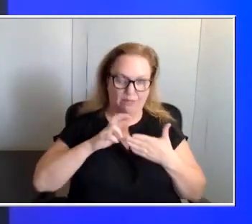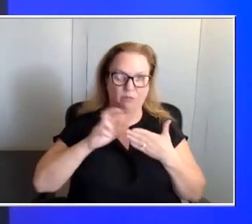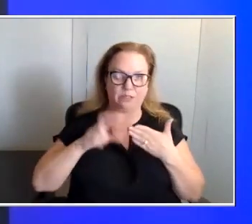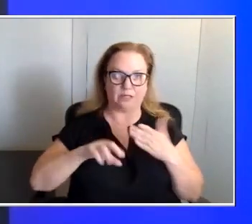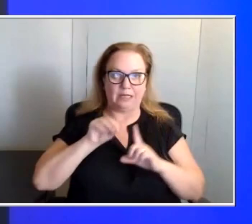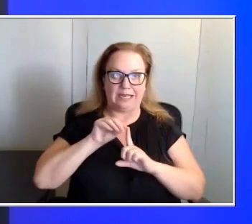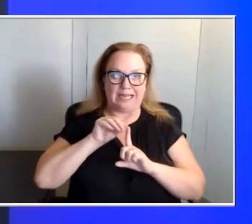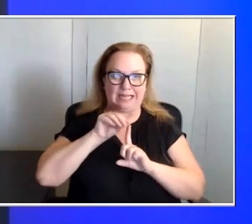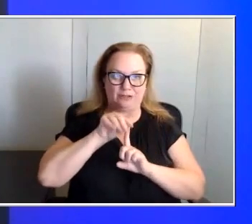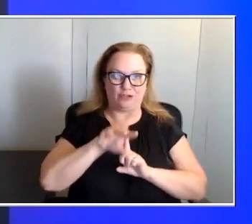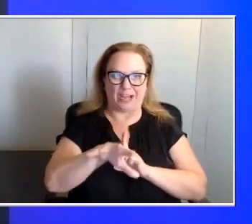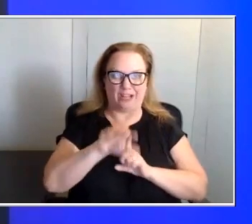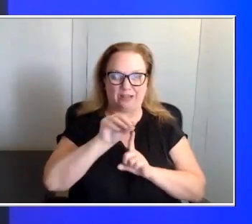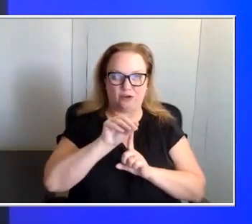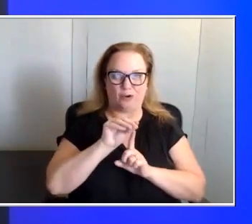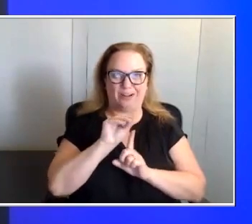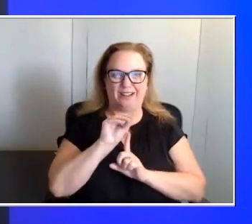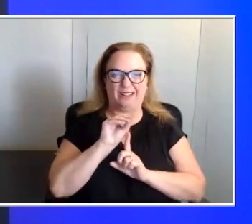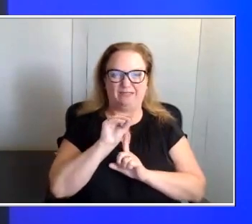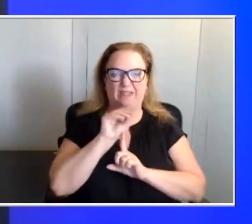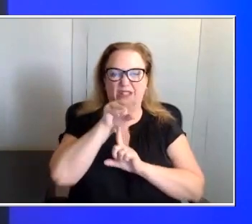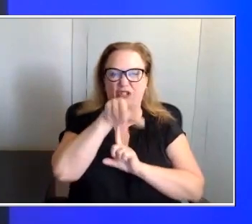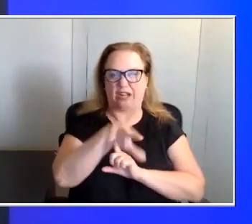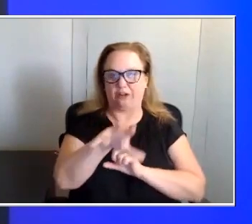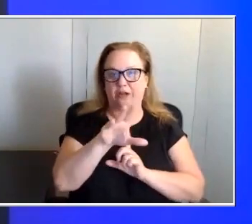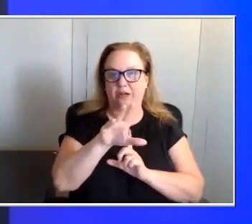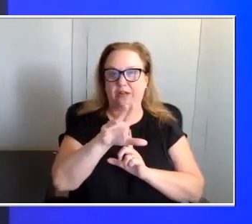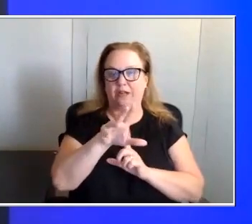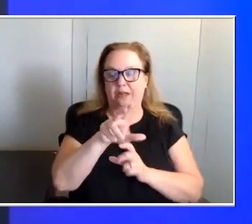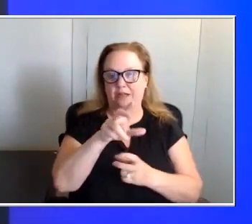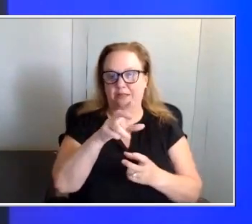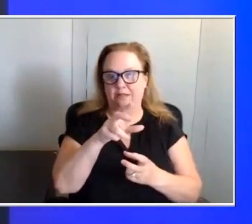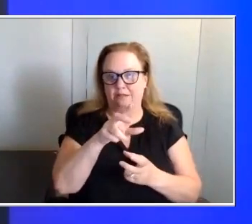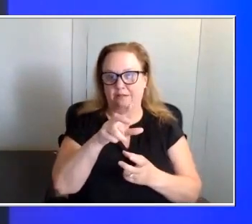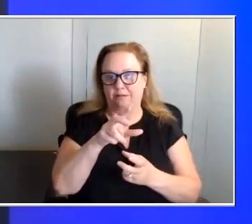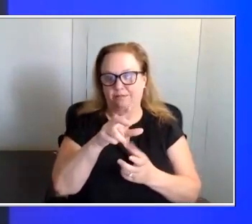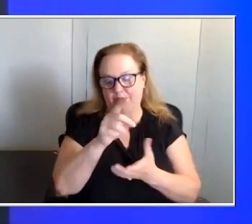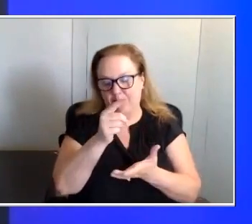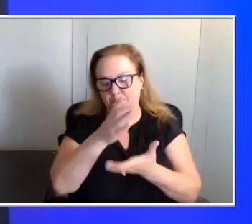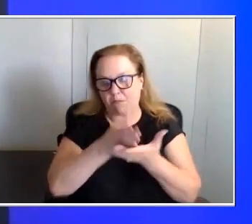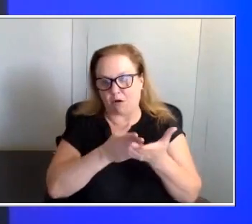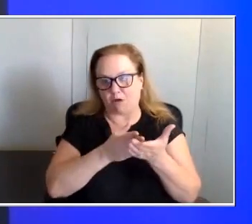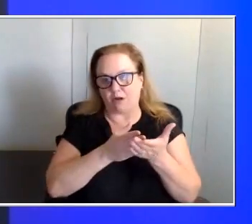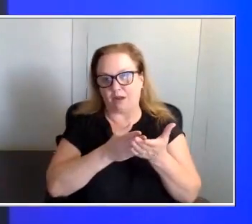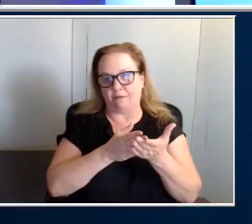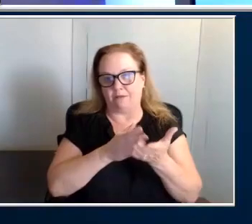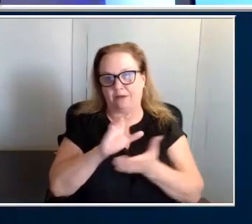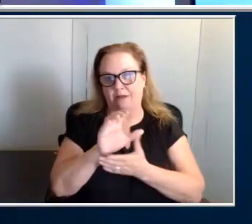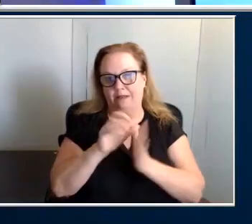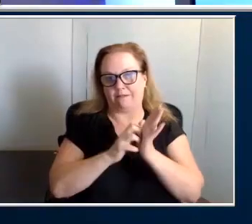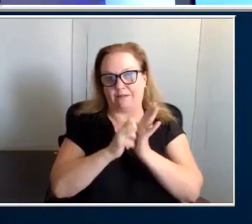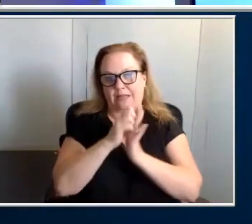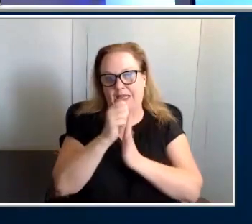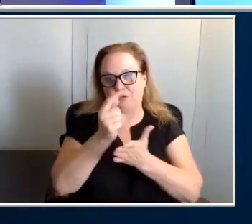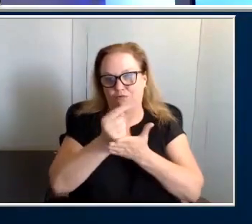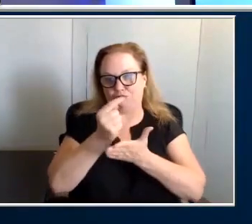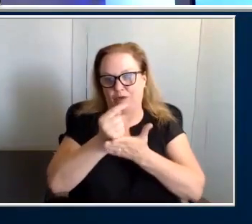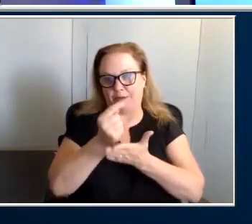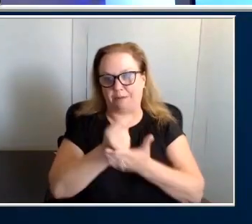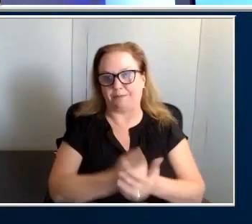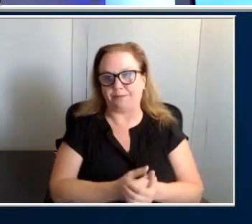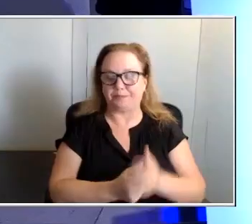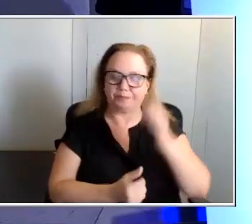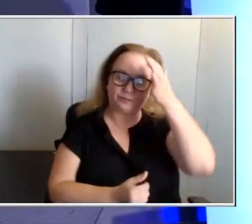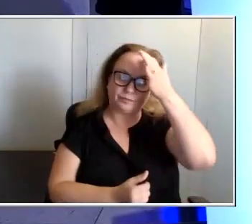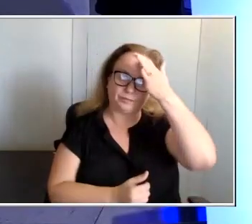ejaculatory dysfunction is a uniform part of prostate cancer treatment, unfortunately. Yeah, and just to add to that,